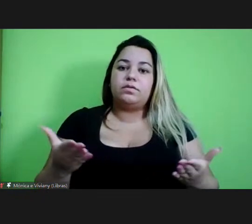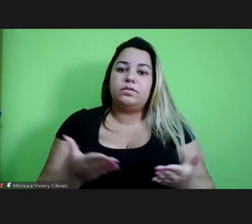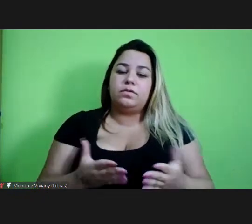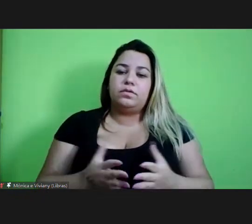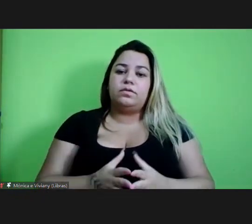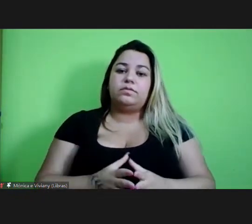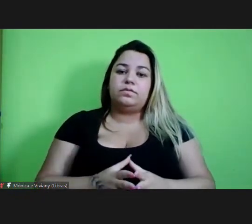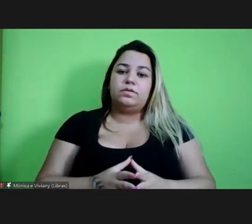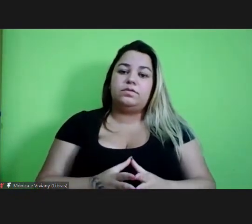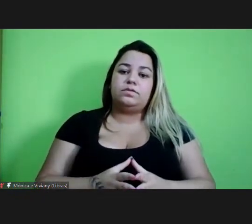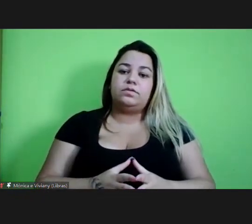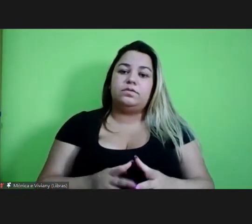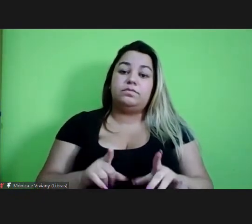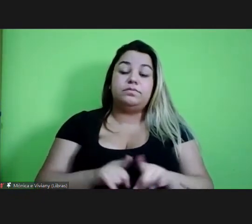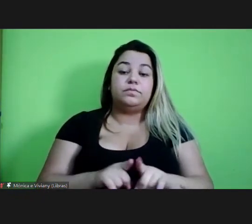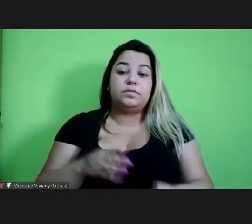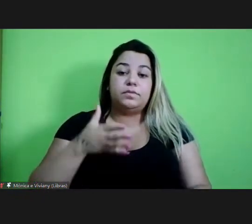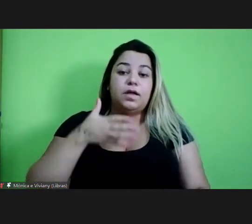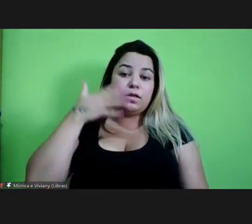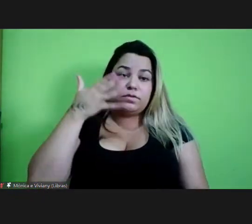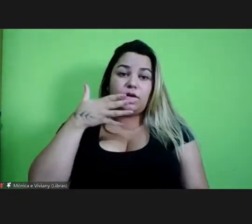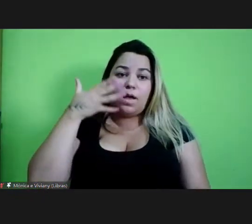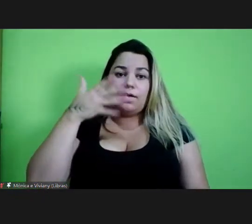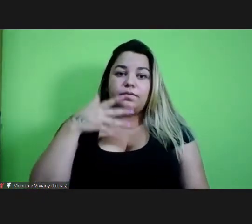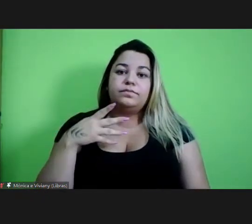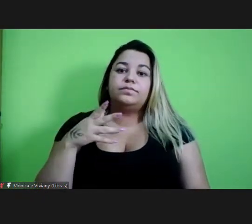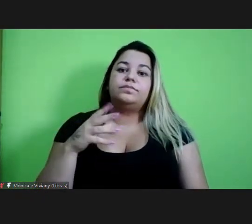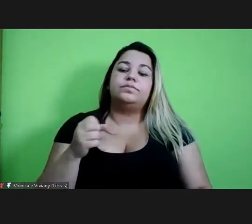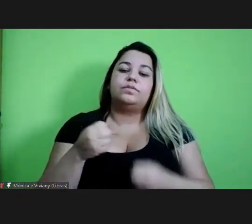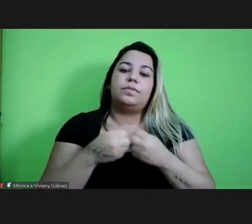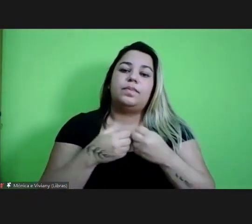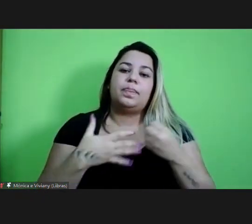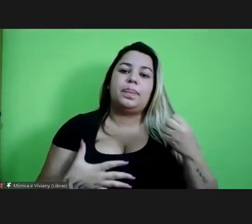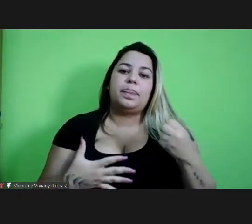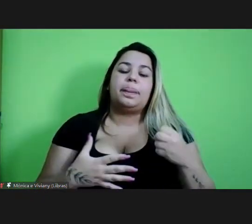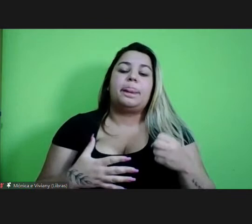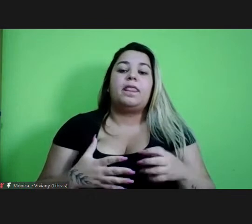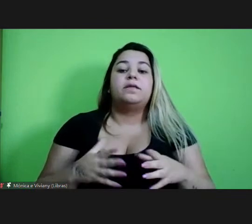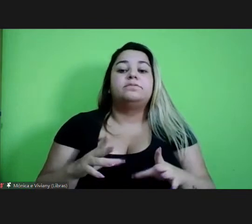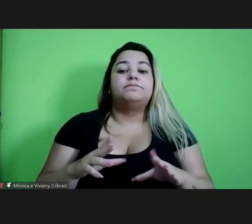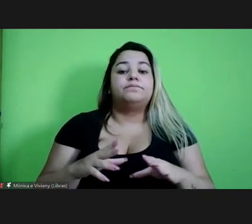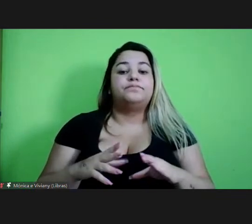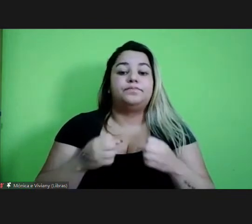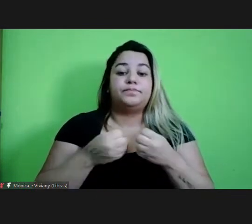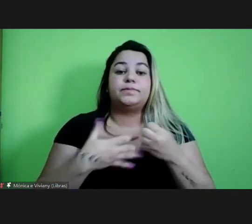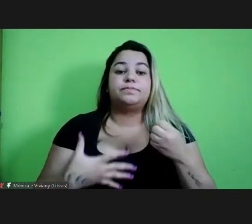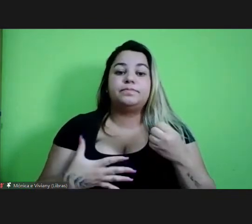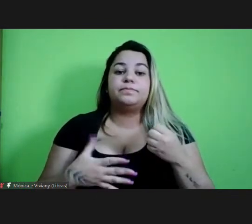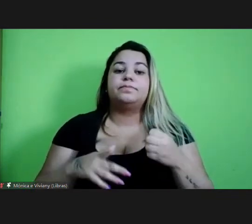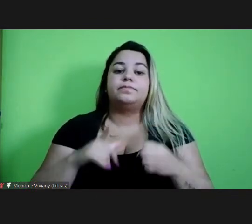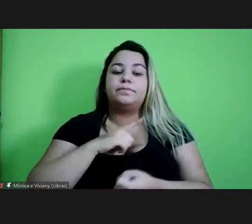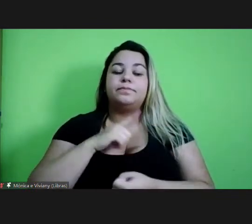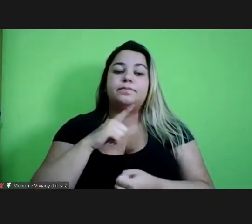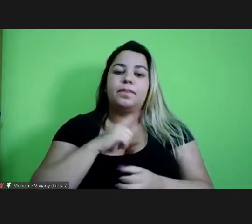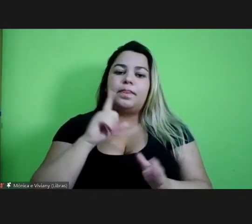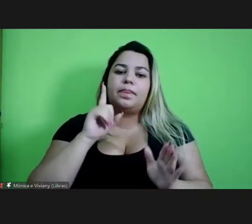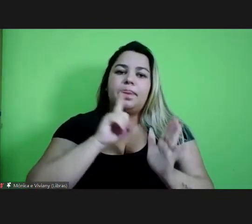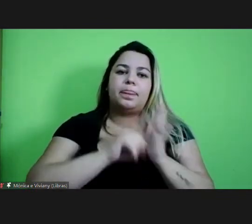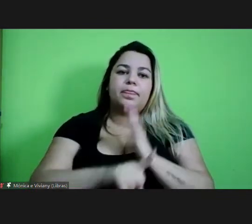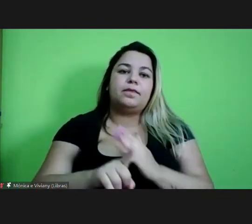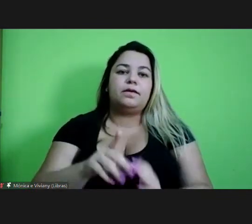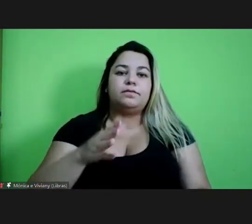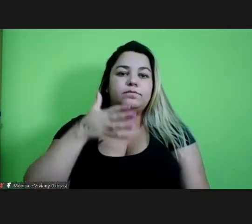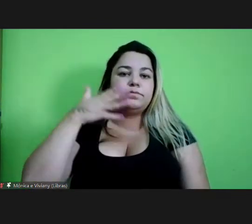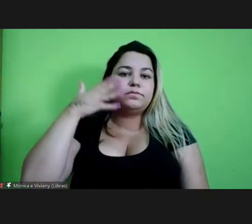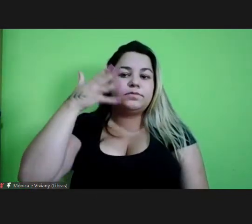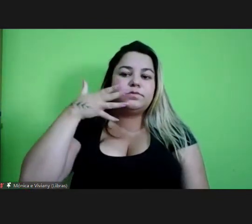And now I would like to pass to the comments that we received in the chat. We have some